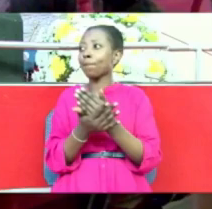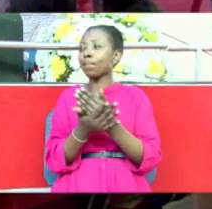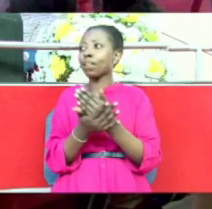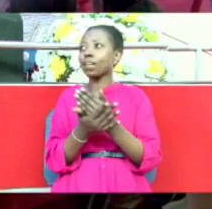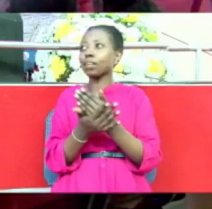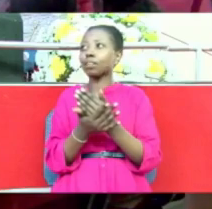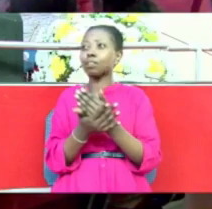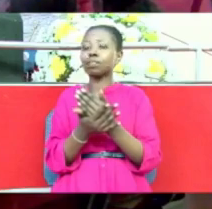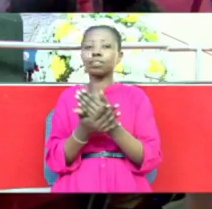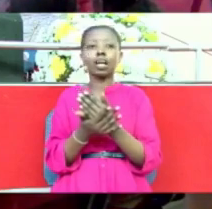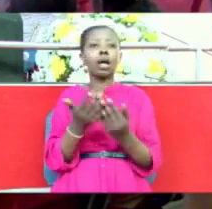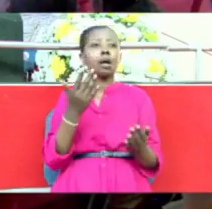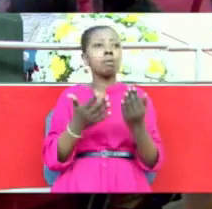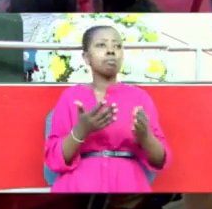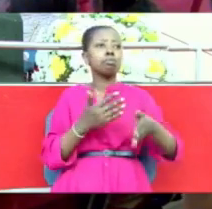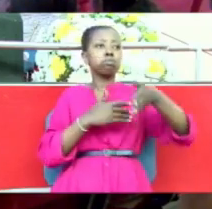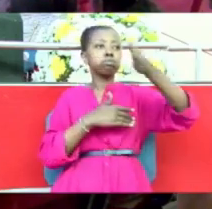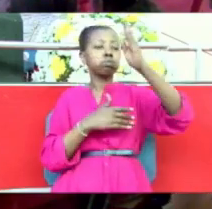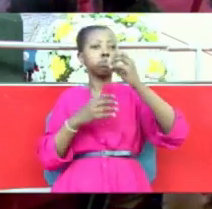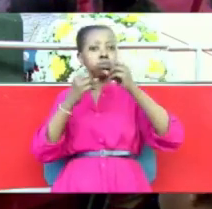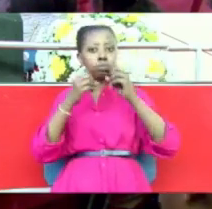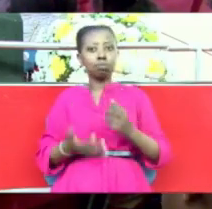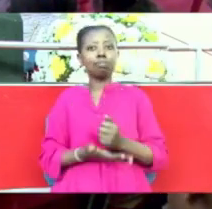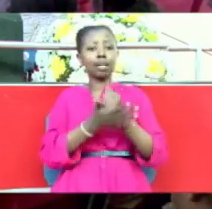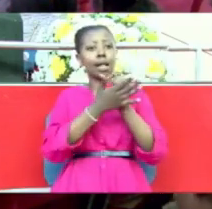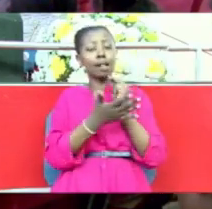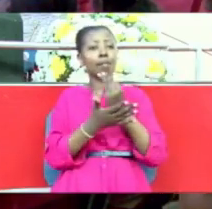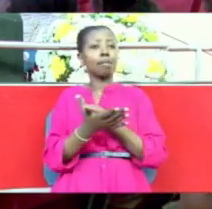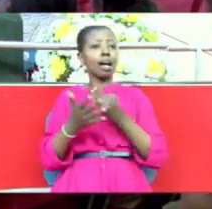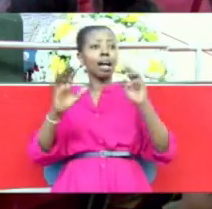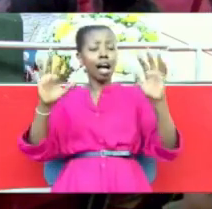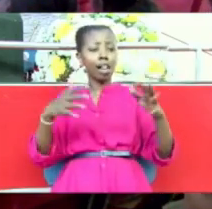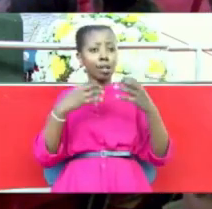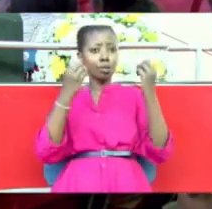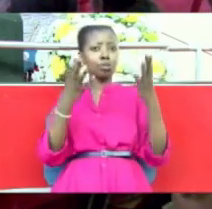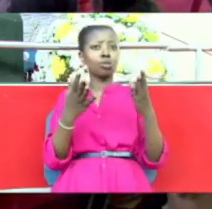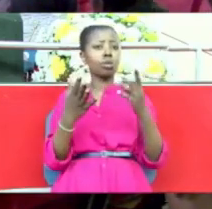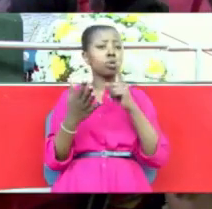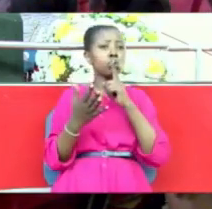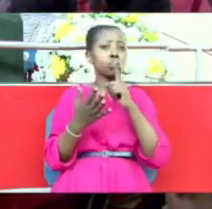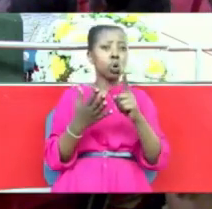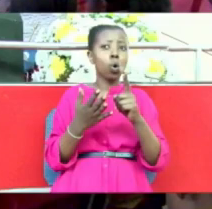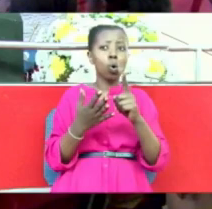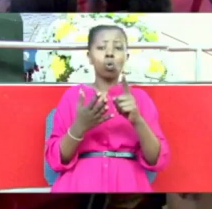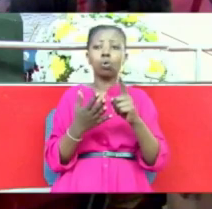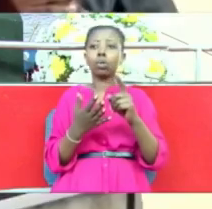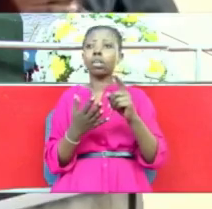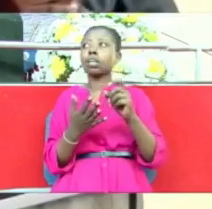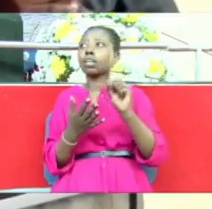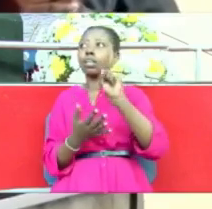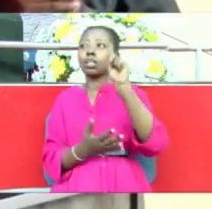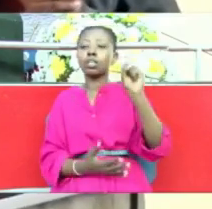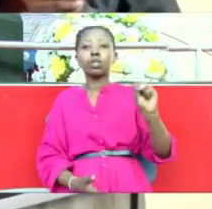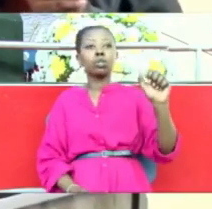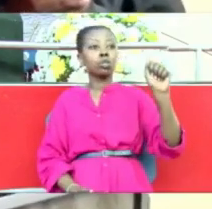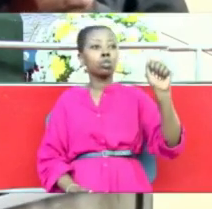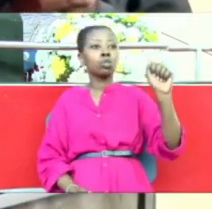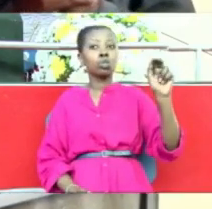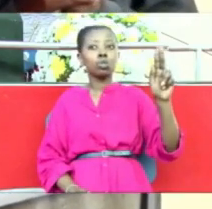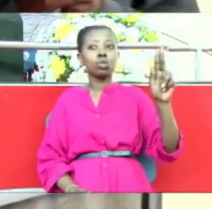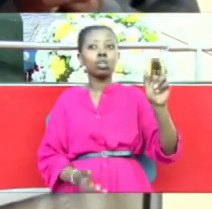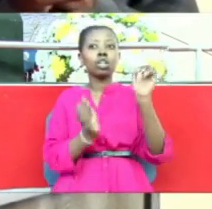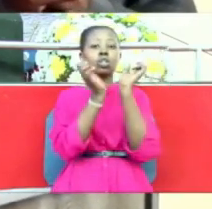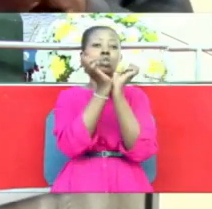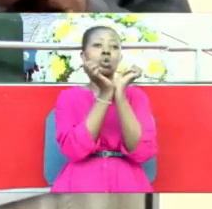May God help us. Mungu tusaidie. Hallelujah. Amen. So Saul, seeking donkeys.